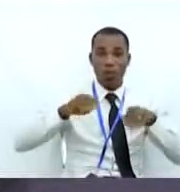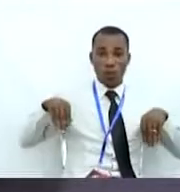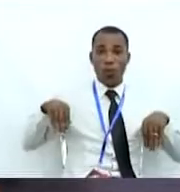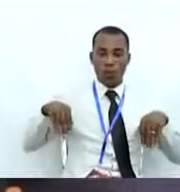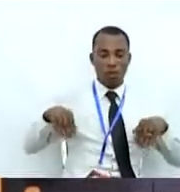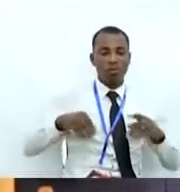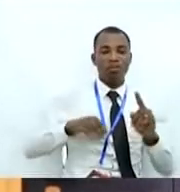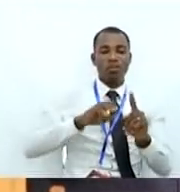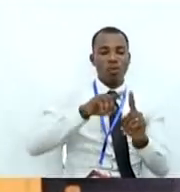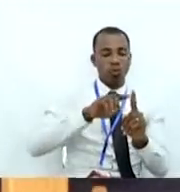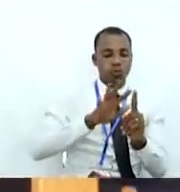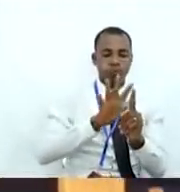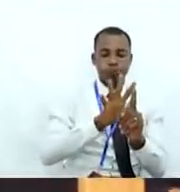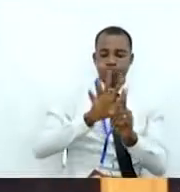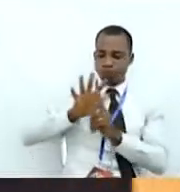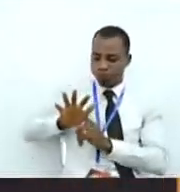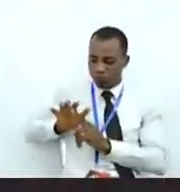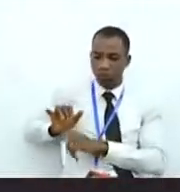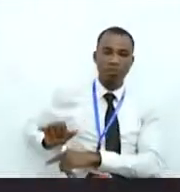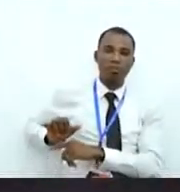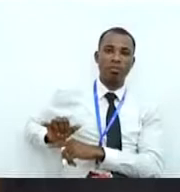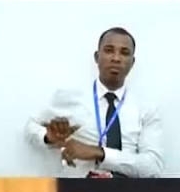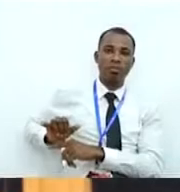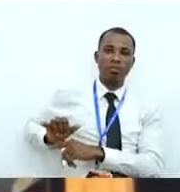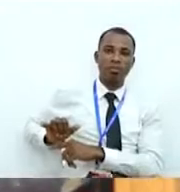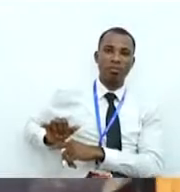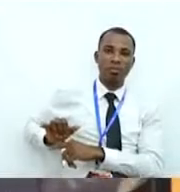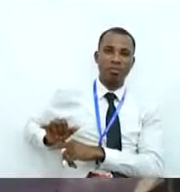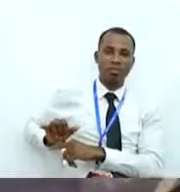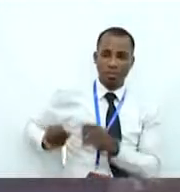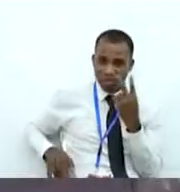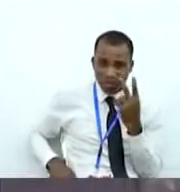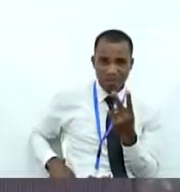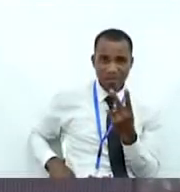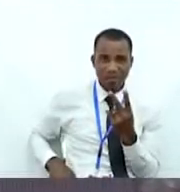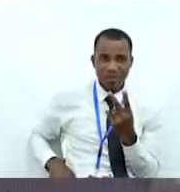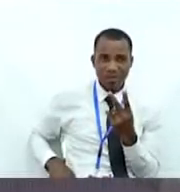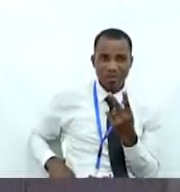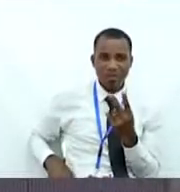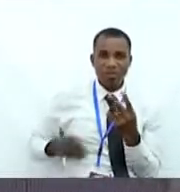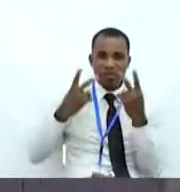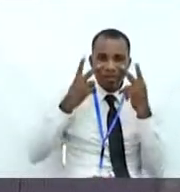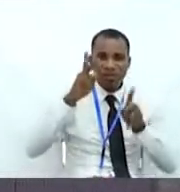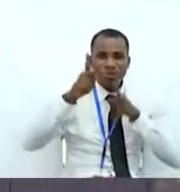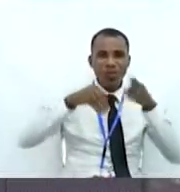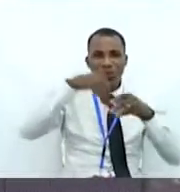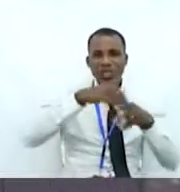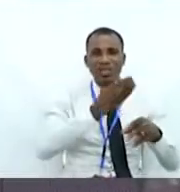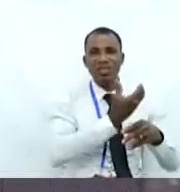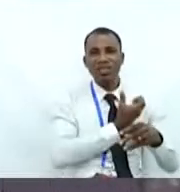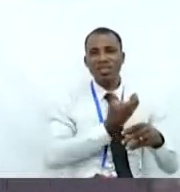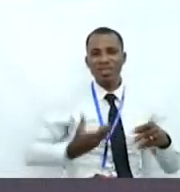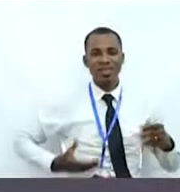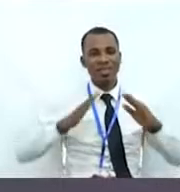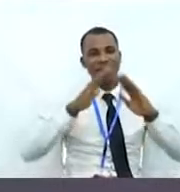Chiria, MPA. Safua, MPA. Mushi nipa wa him fear.